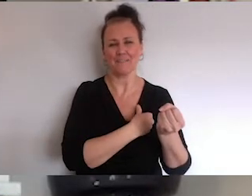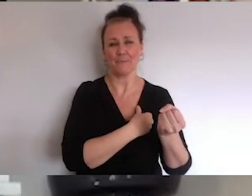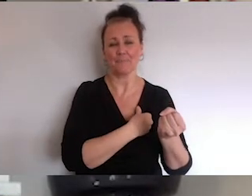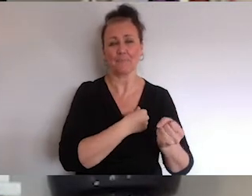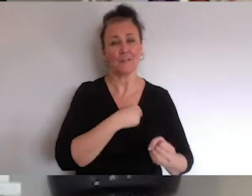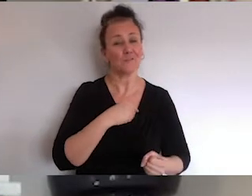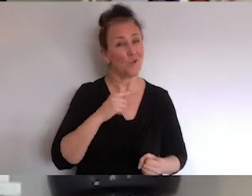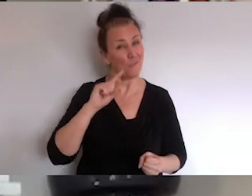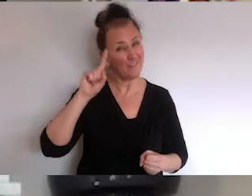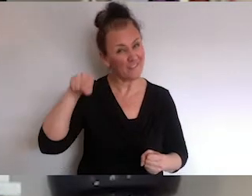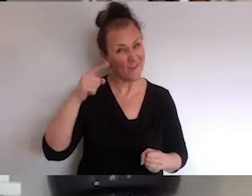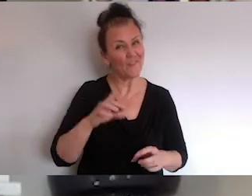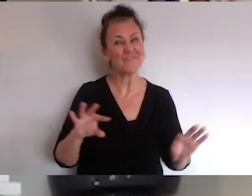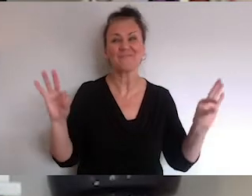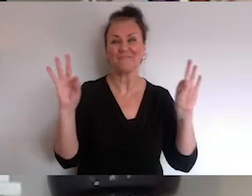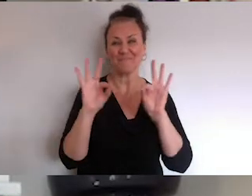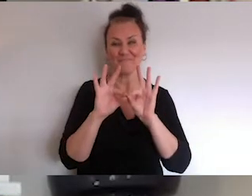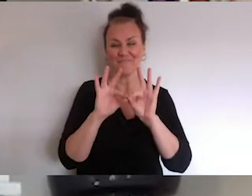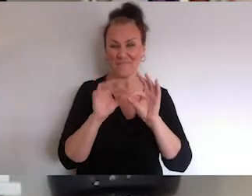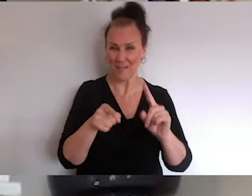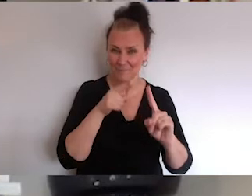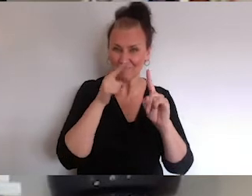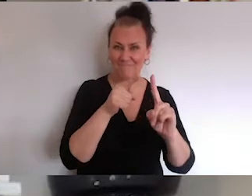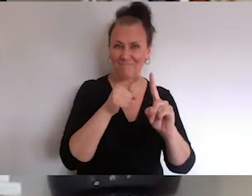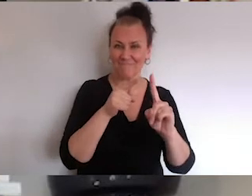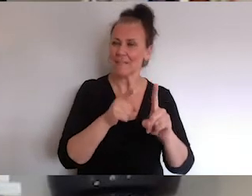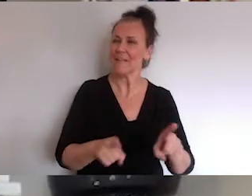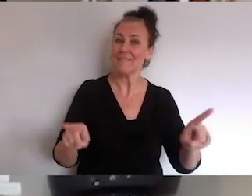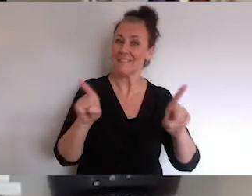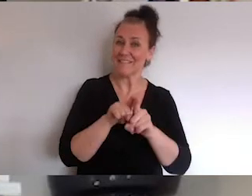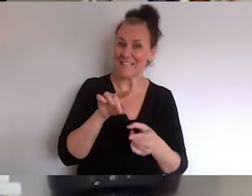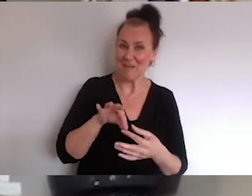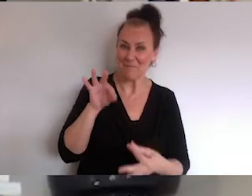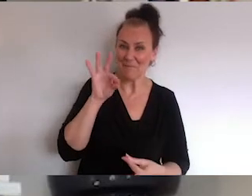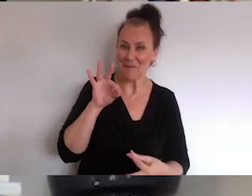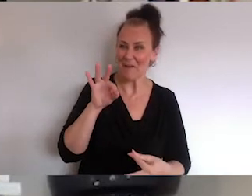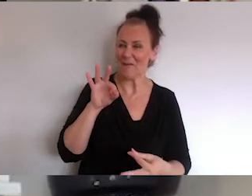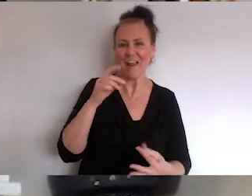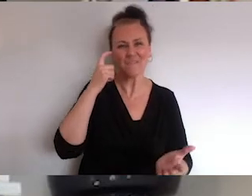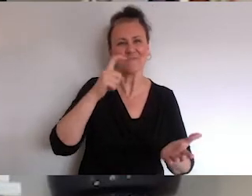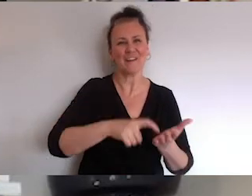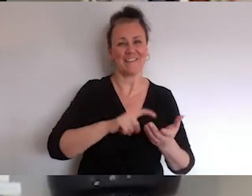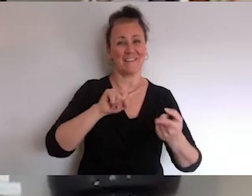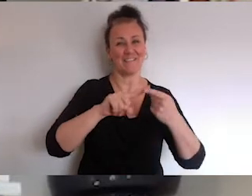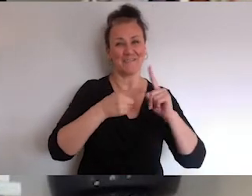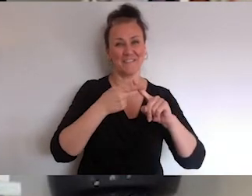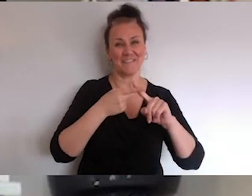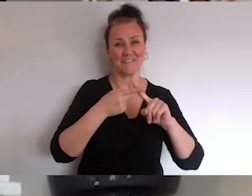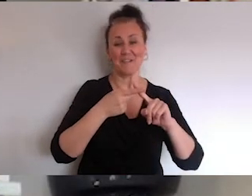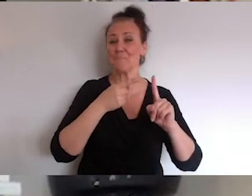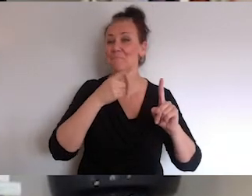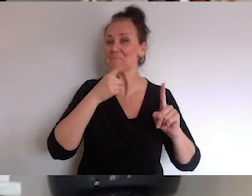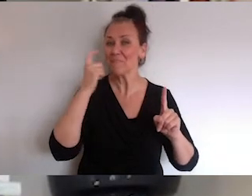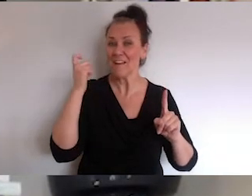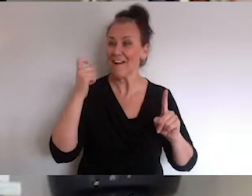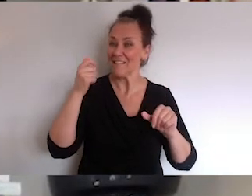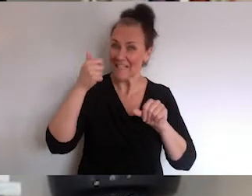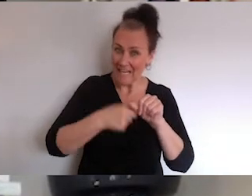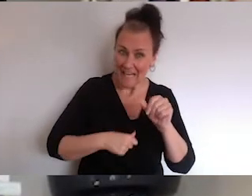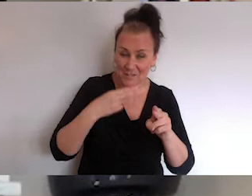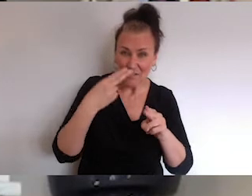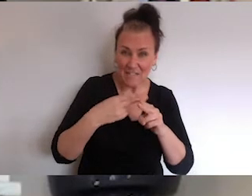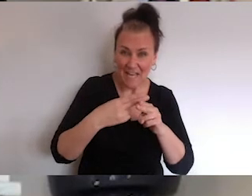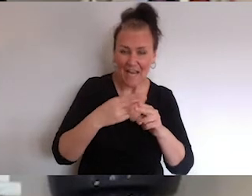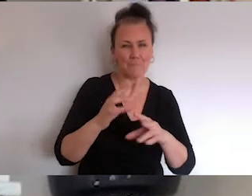only right that we end this ceremony in the same spirit of friendship. As each of our graduates' names scrolls across the